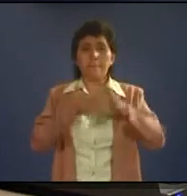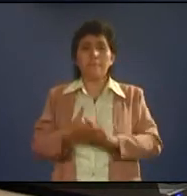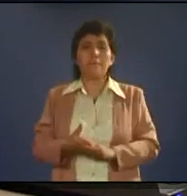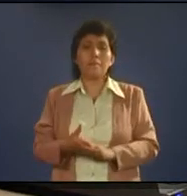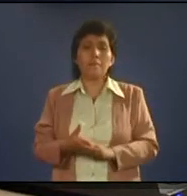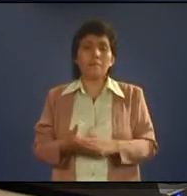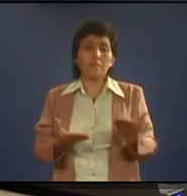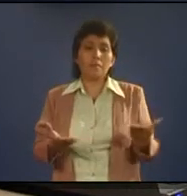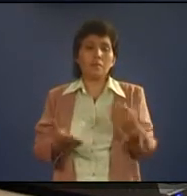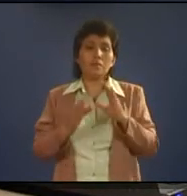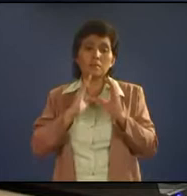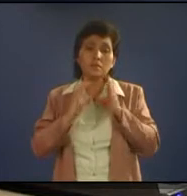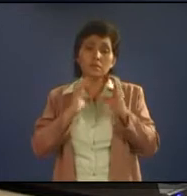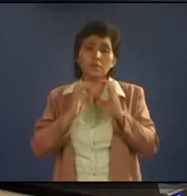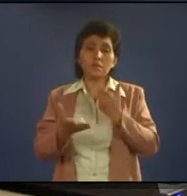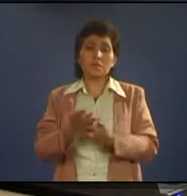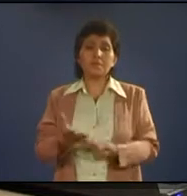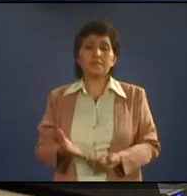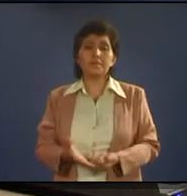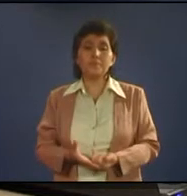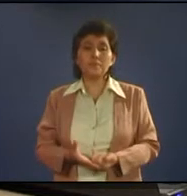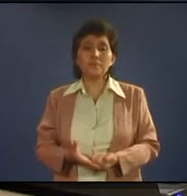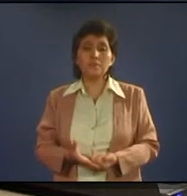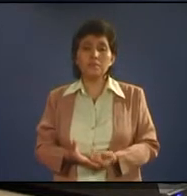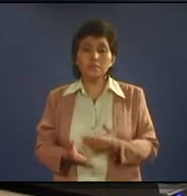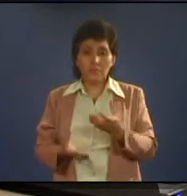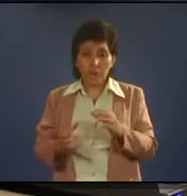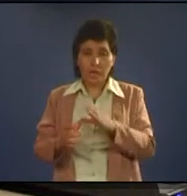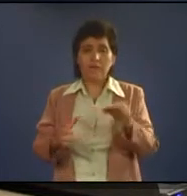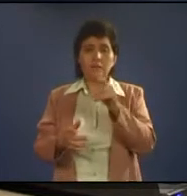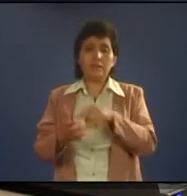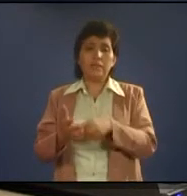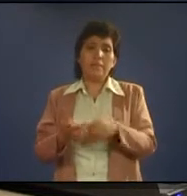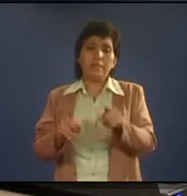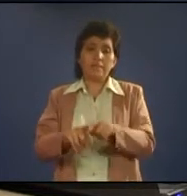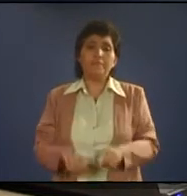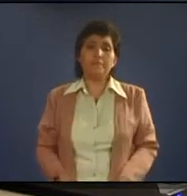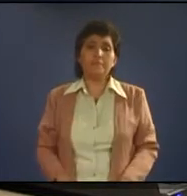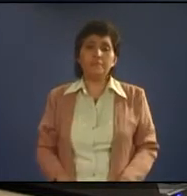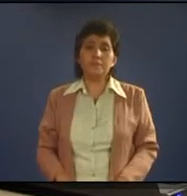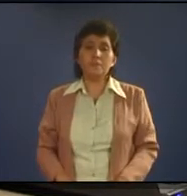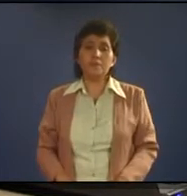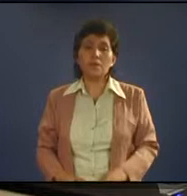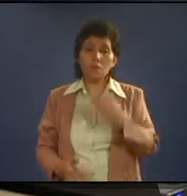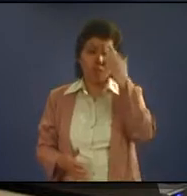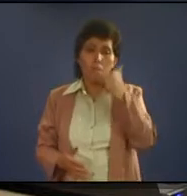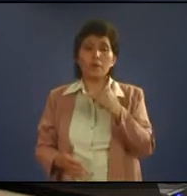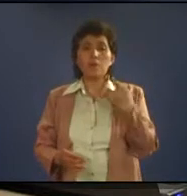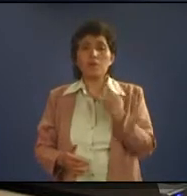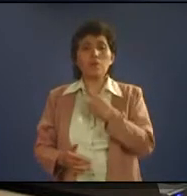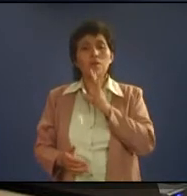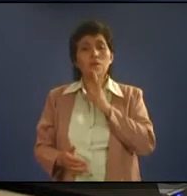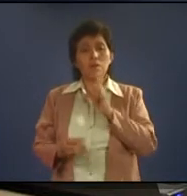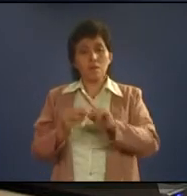present yourself, okay? It does affect you. Now, why we're talking about group is that group dynamic